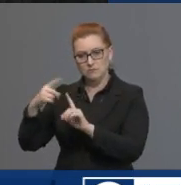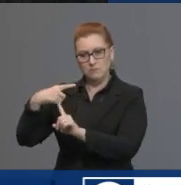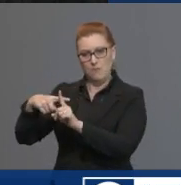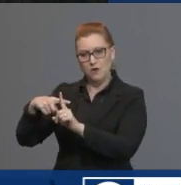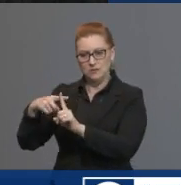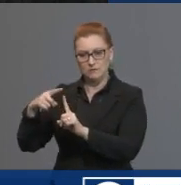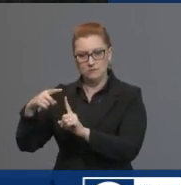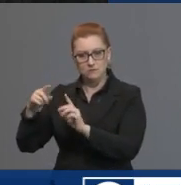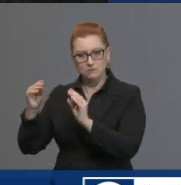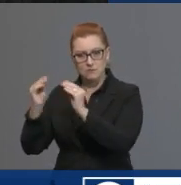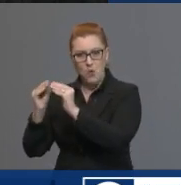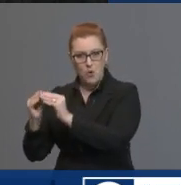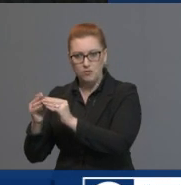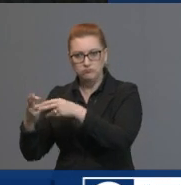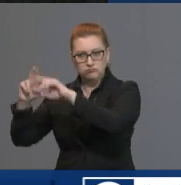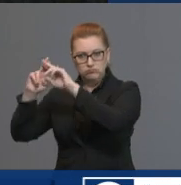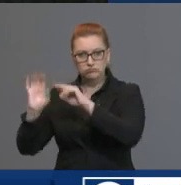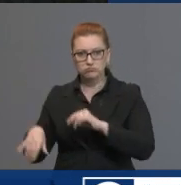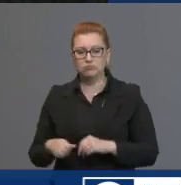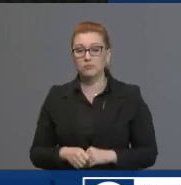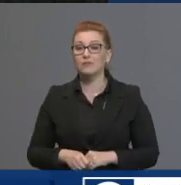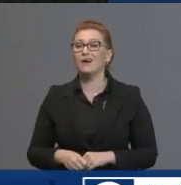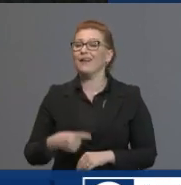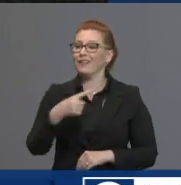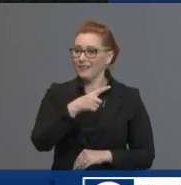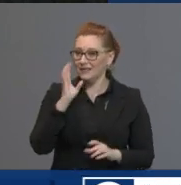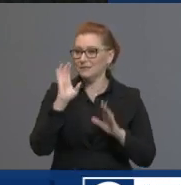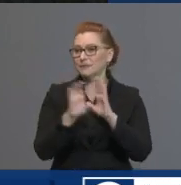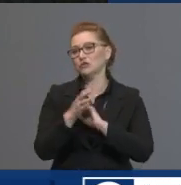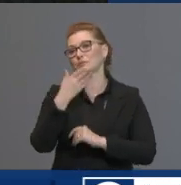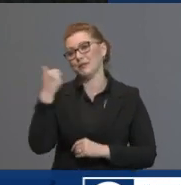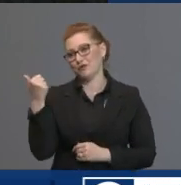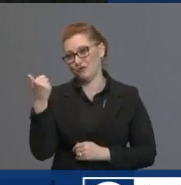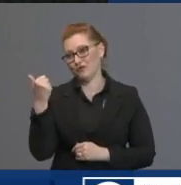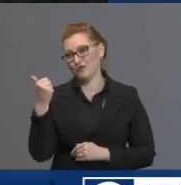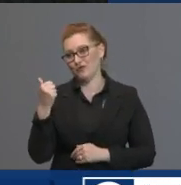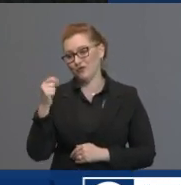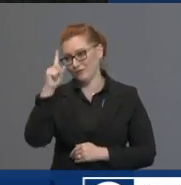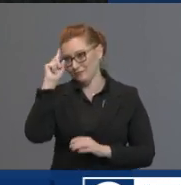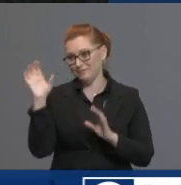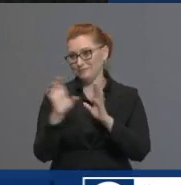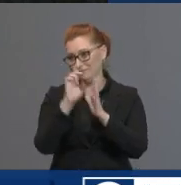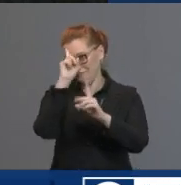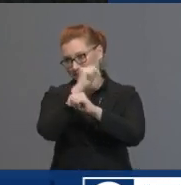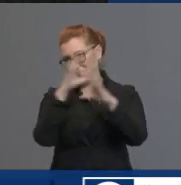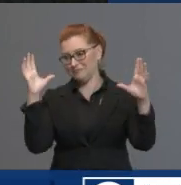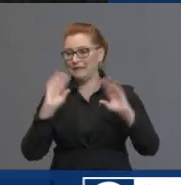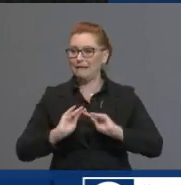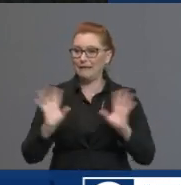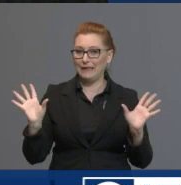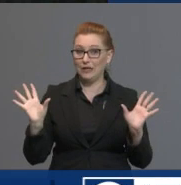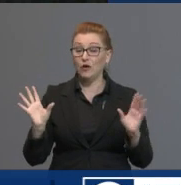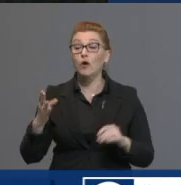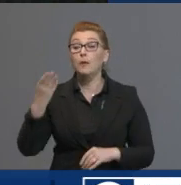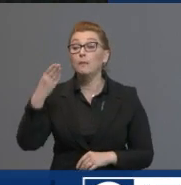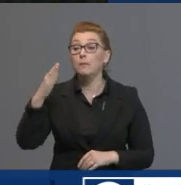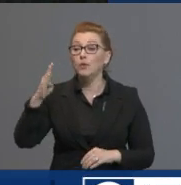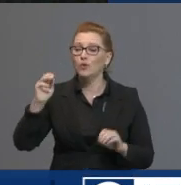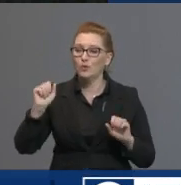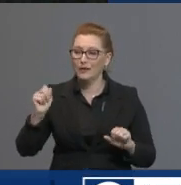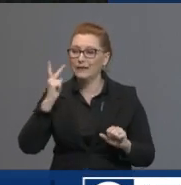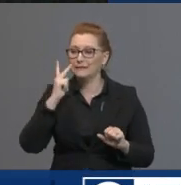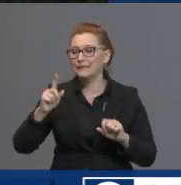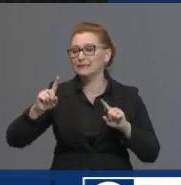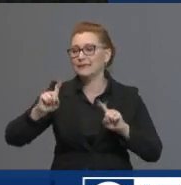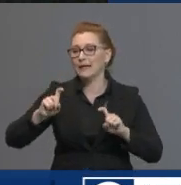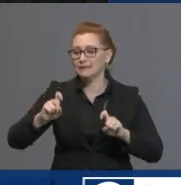This shows you that factor. The blue represents our testing over the course of time, and